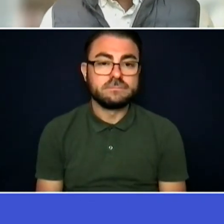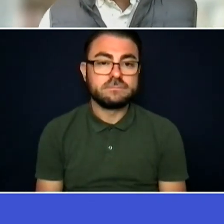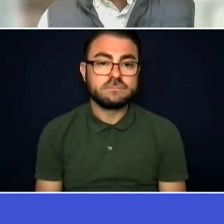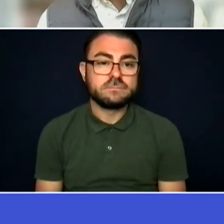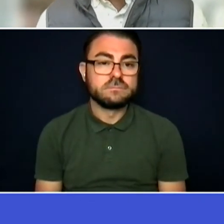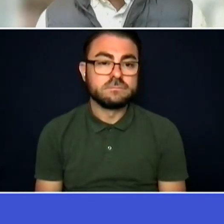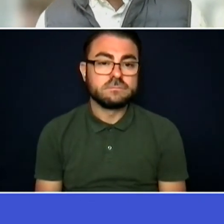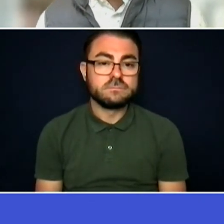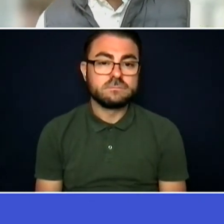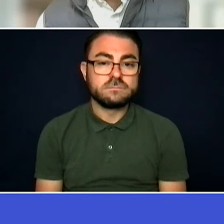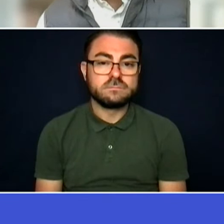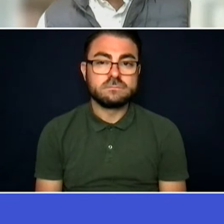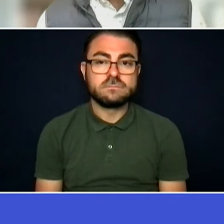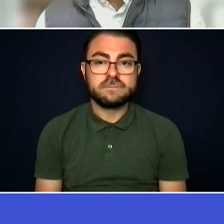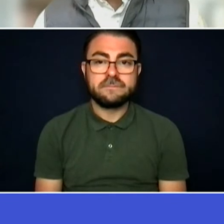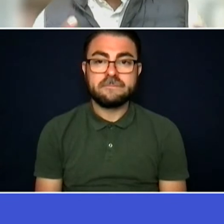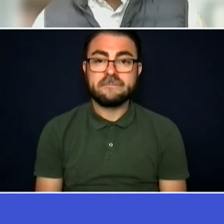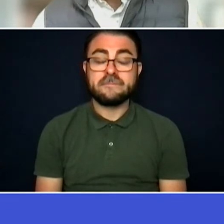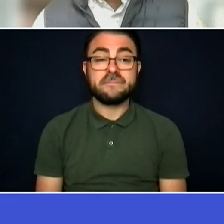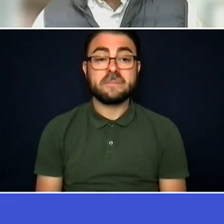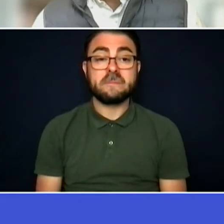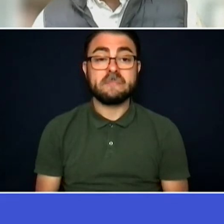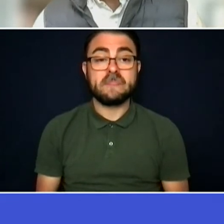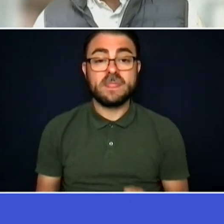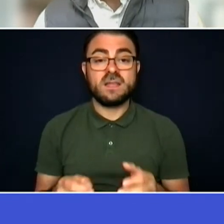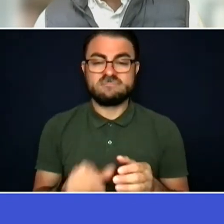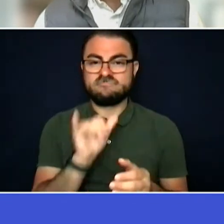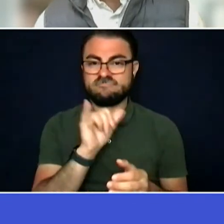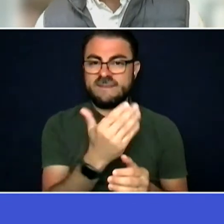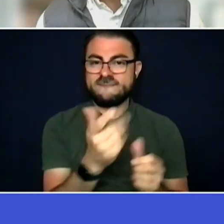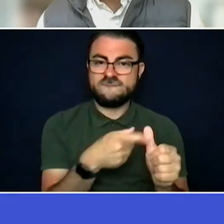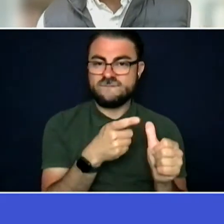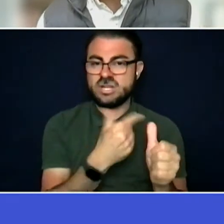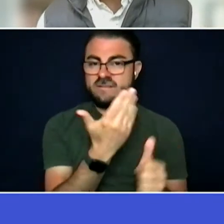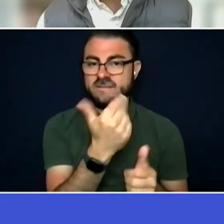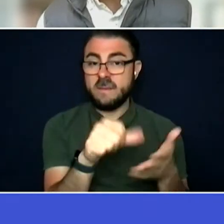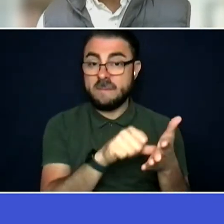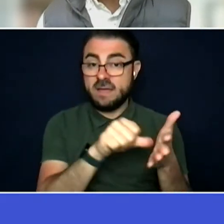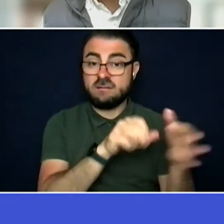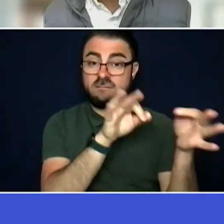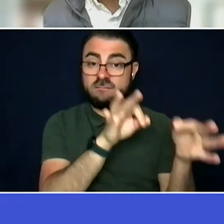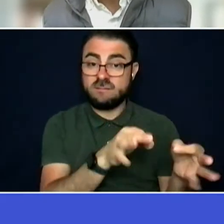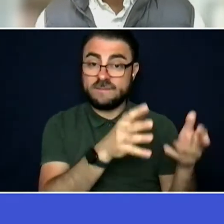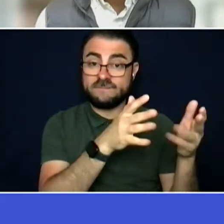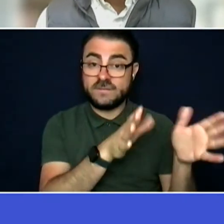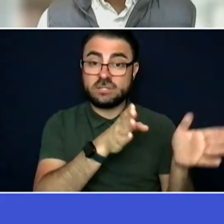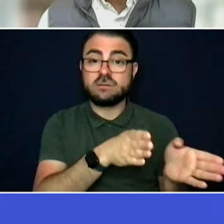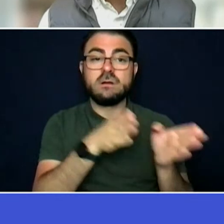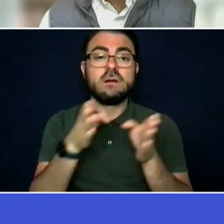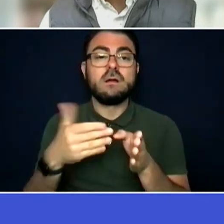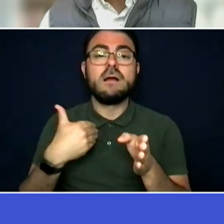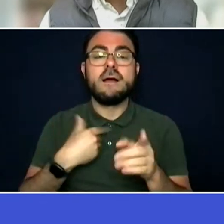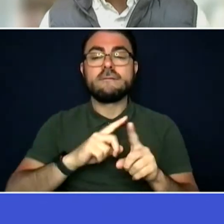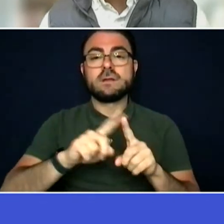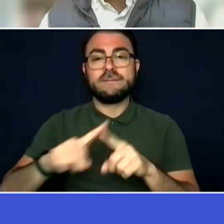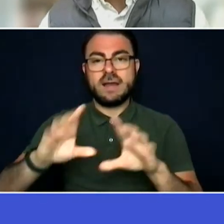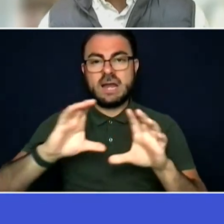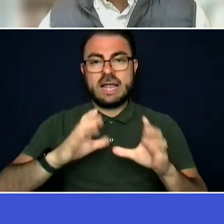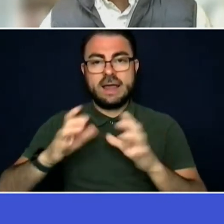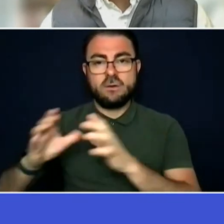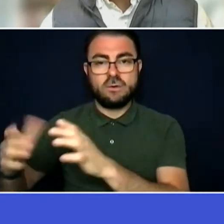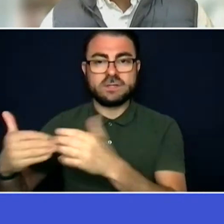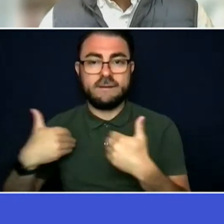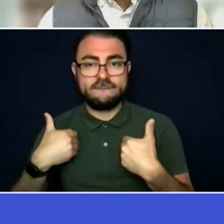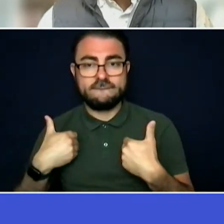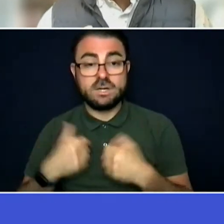So the rest of the document is organized outside of that first 15 pages along the funding categories themselves. And so these next